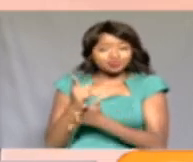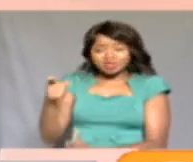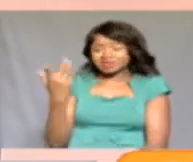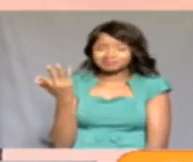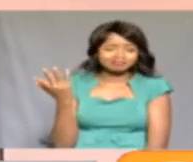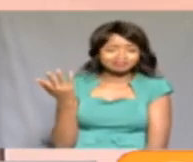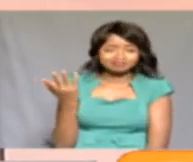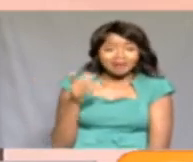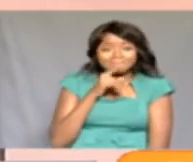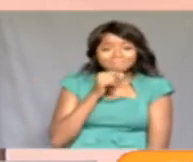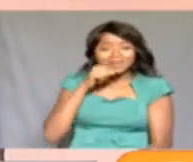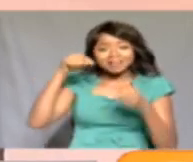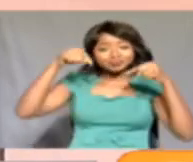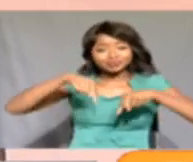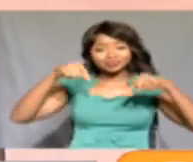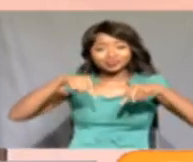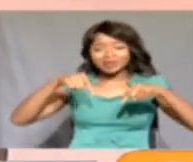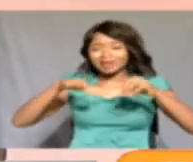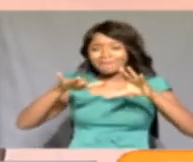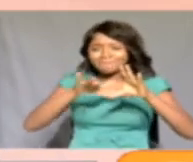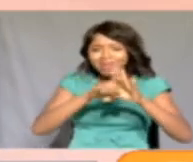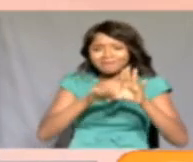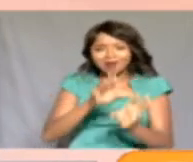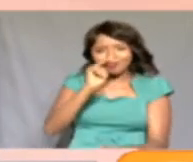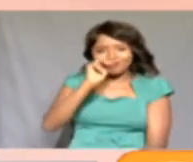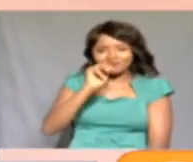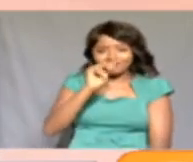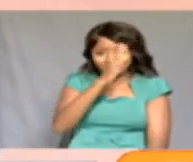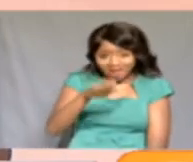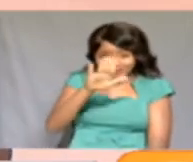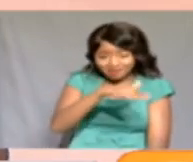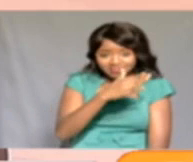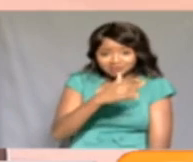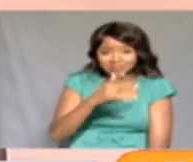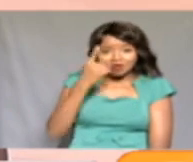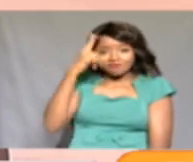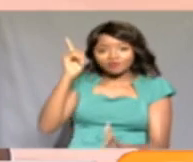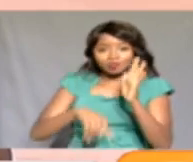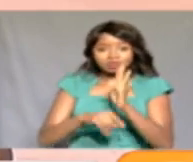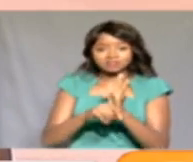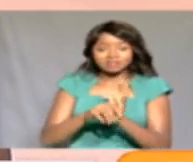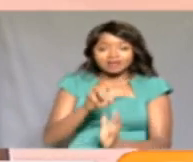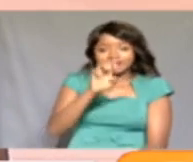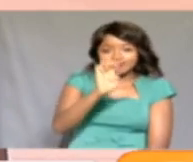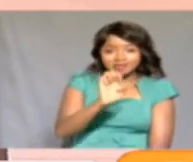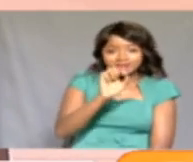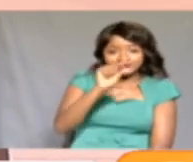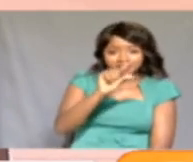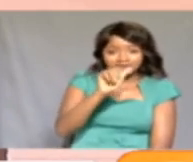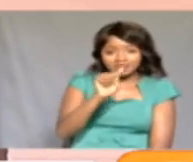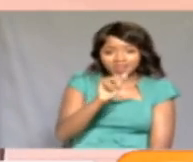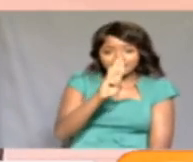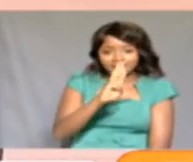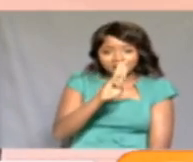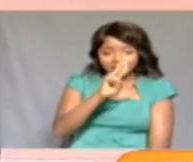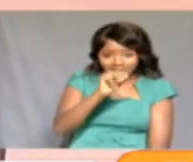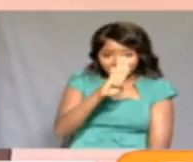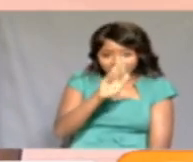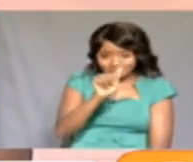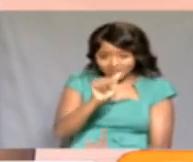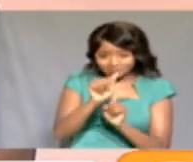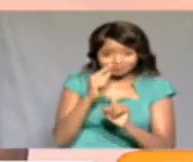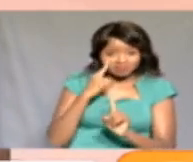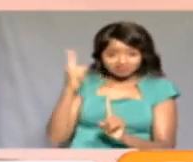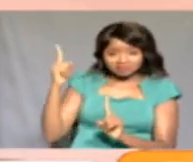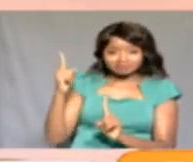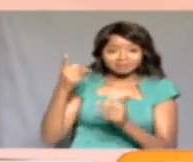today, John Paul Mwirigi is the member of parliament for Igembe South constituency, Meru County, which we feature him